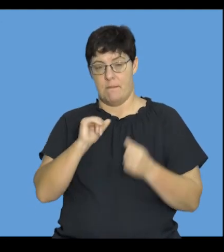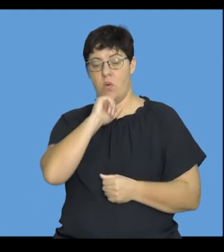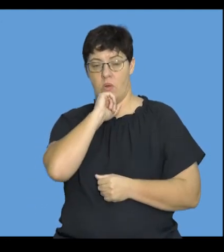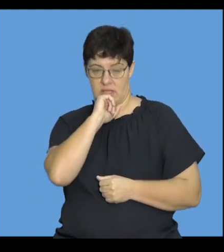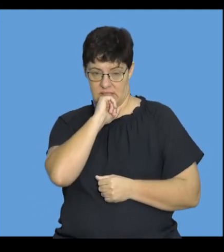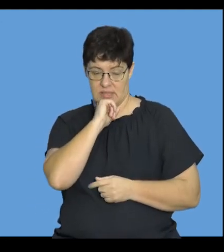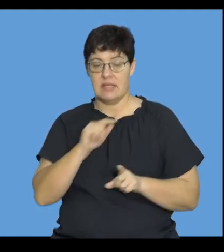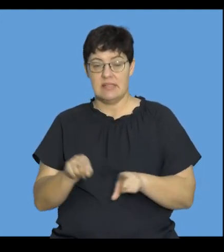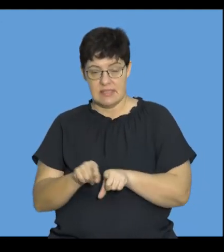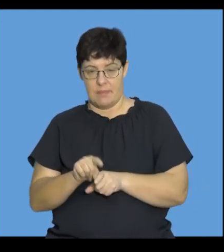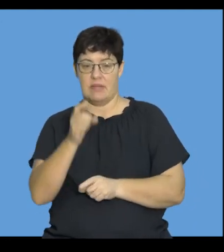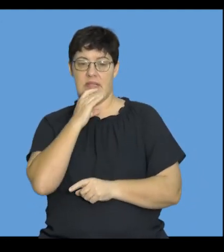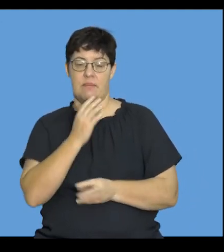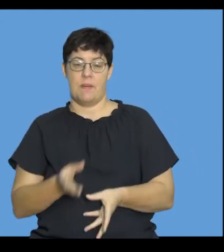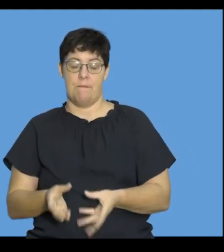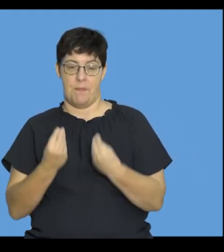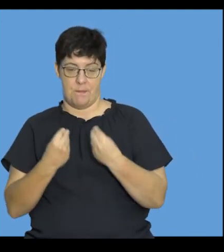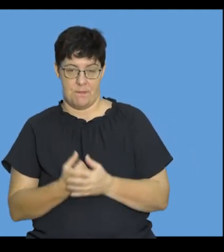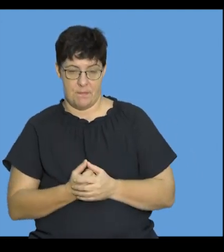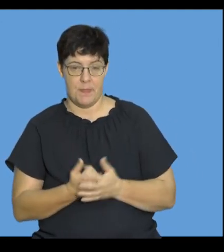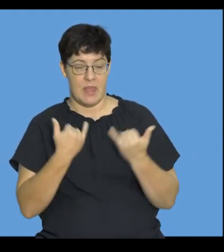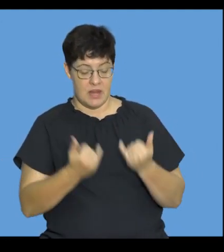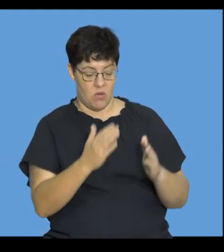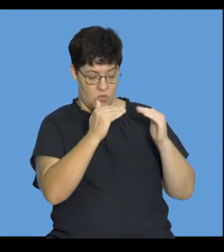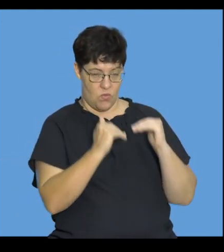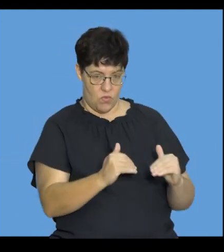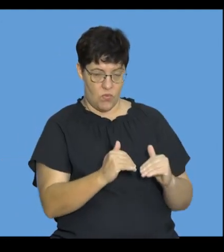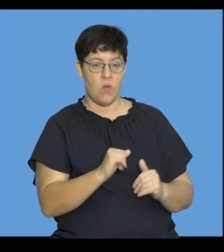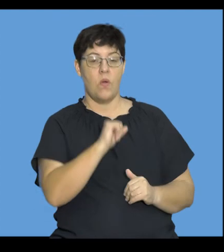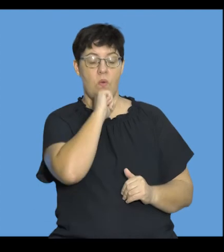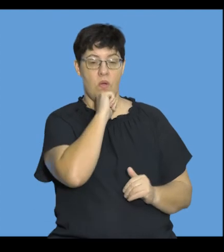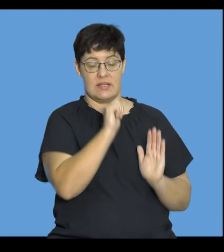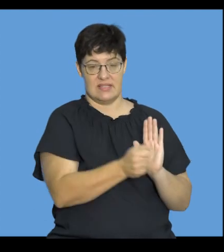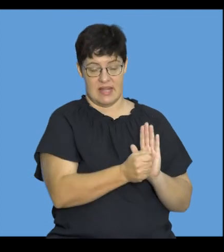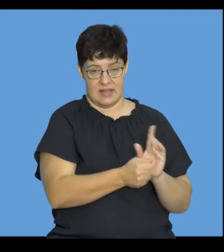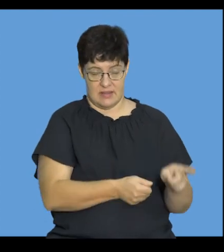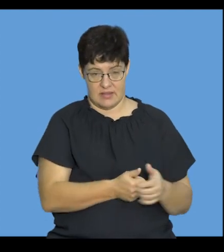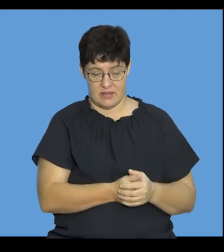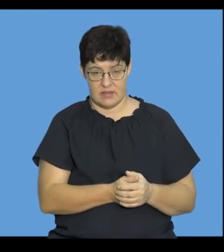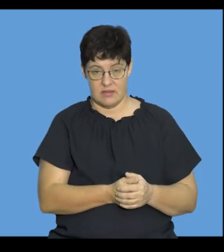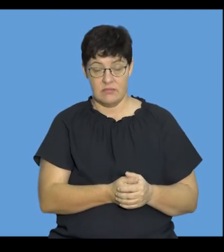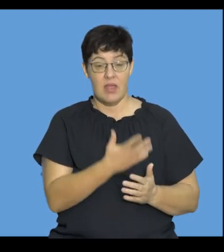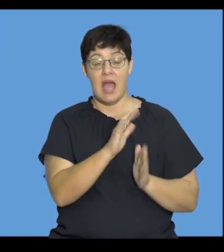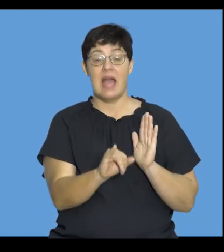we received in September. We now come to the August credit sale. Step number 1, identify your August credit